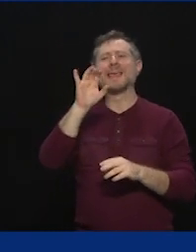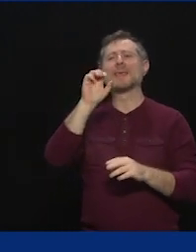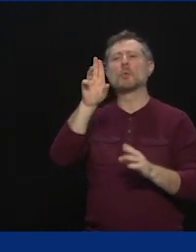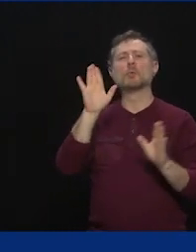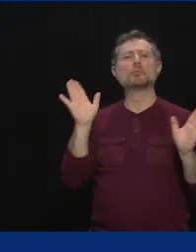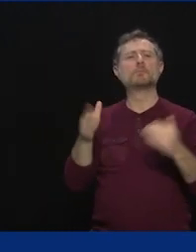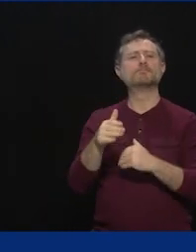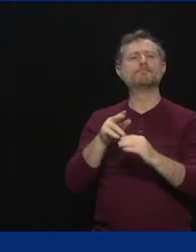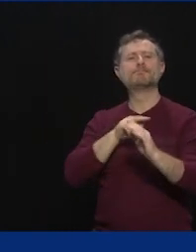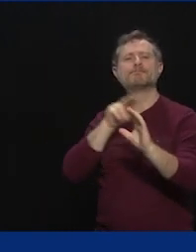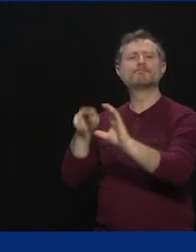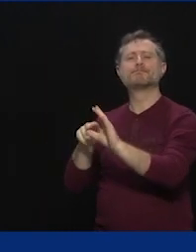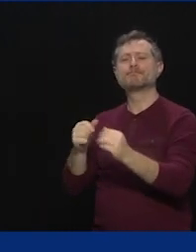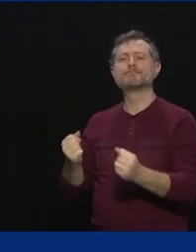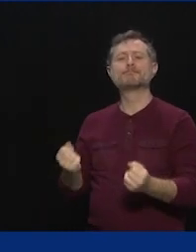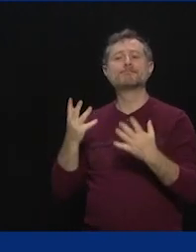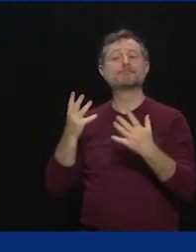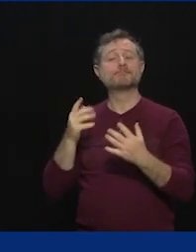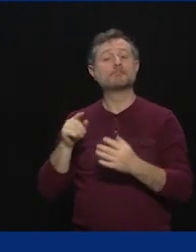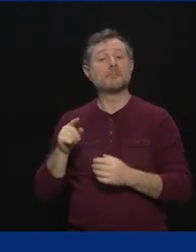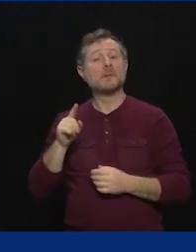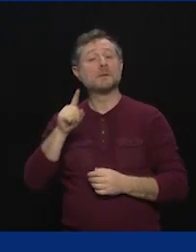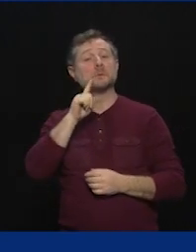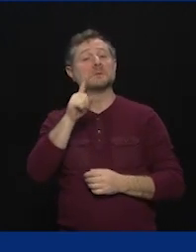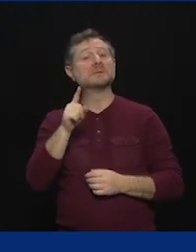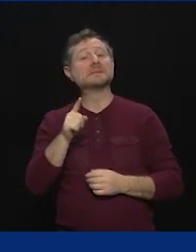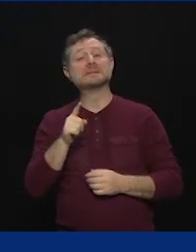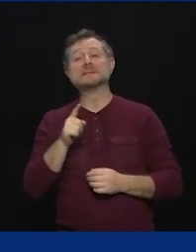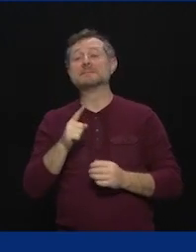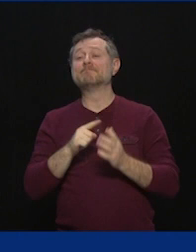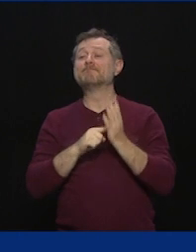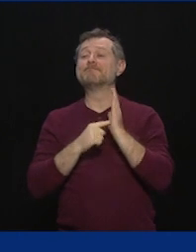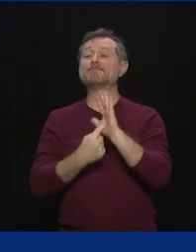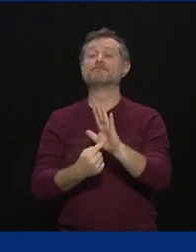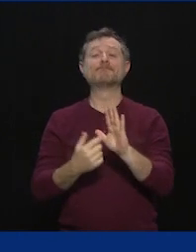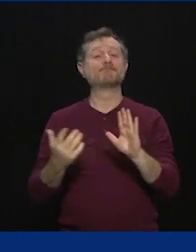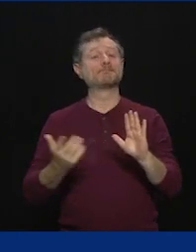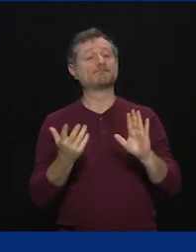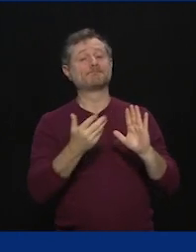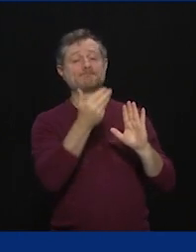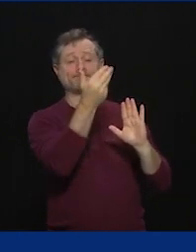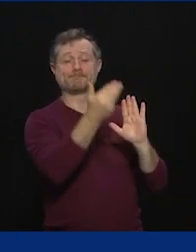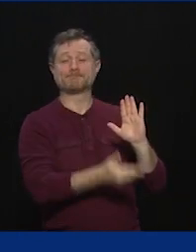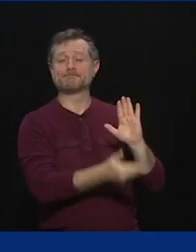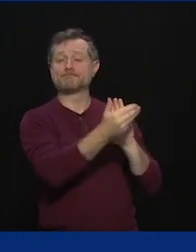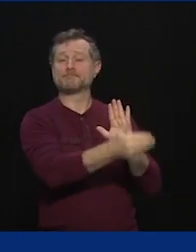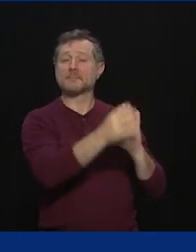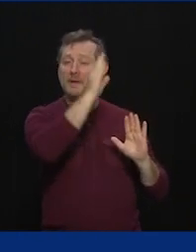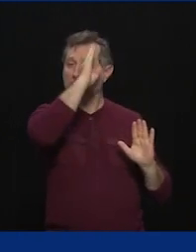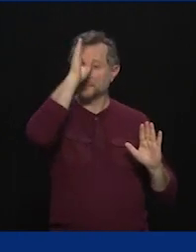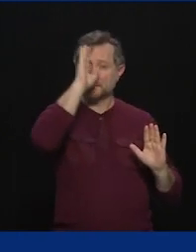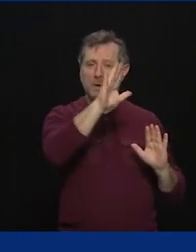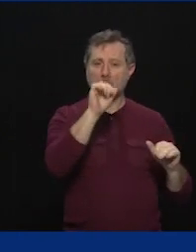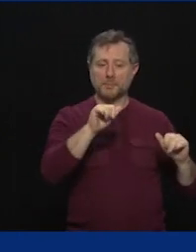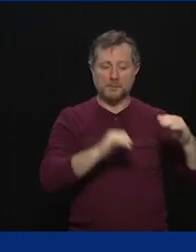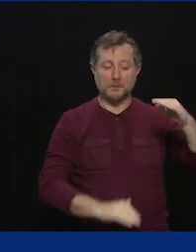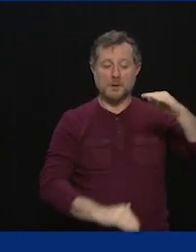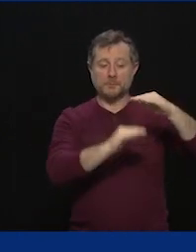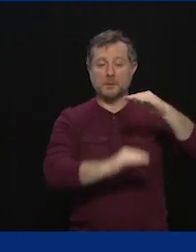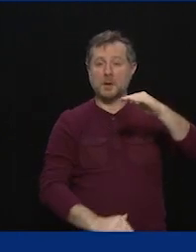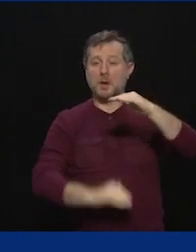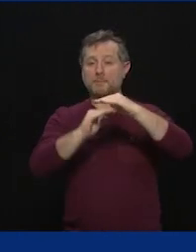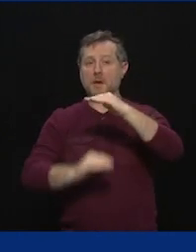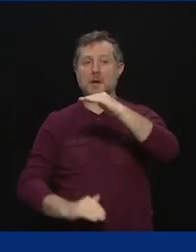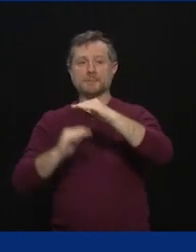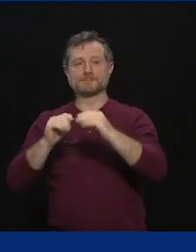also this does not reflect the opportunity that these hospitals have to adapt quickly if necessary. I mean, these are still continuing in most cases. They're